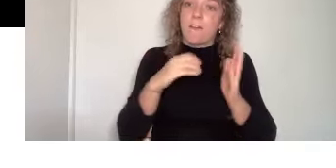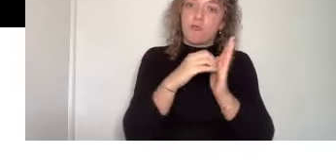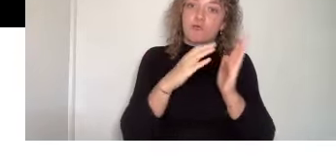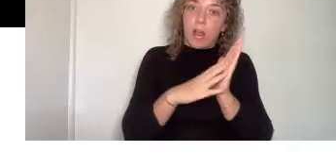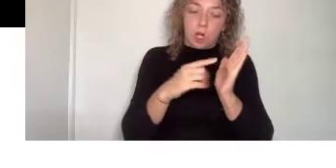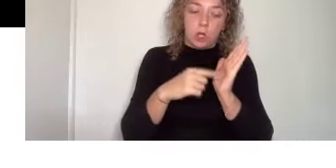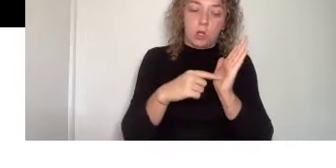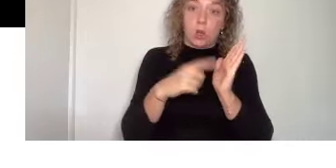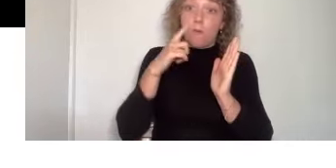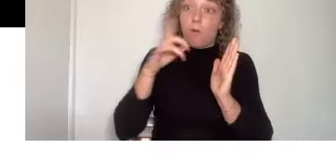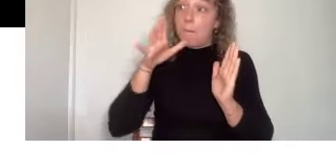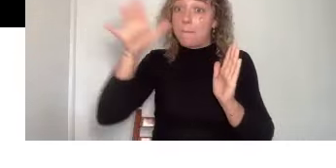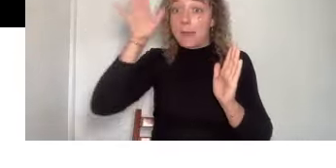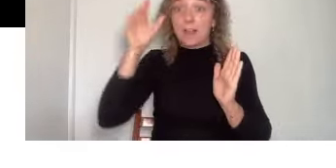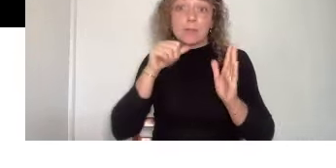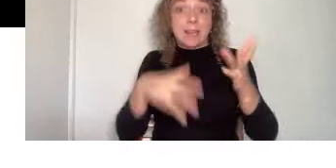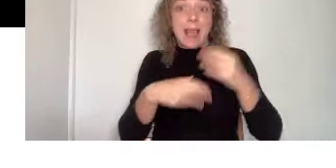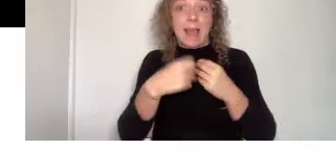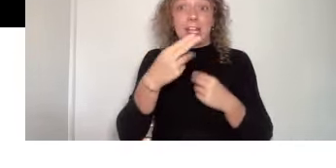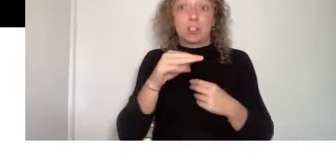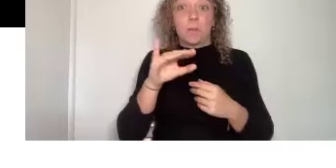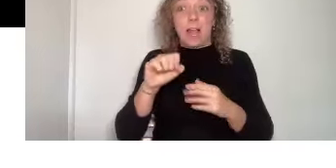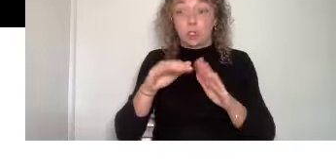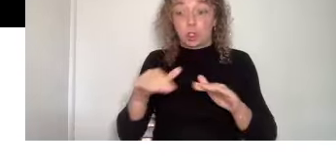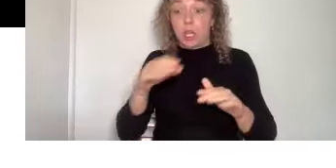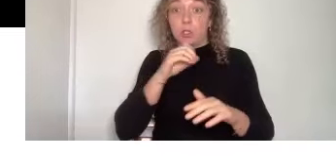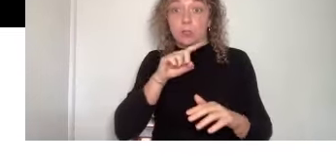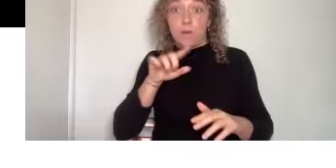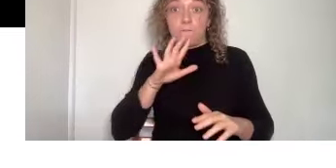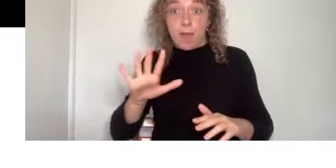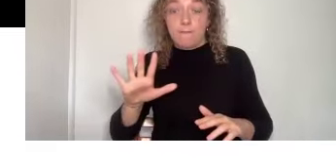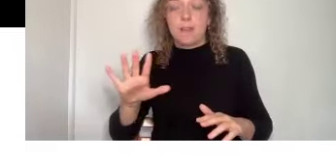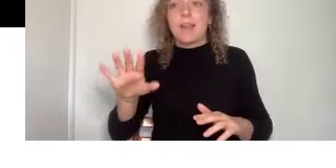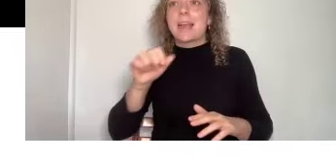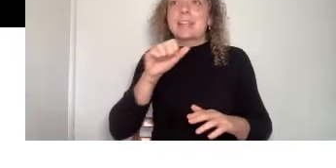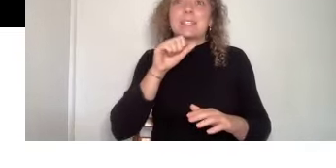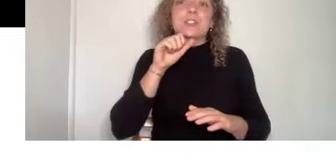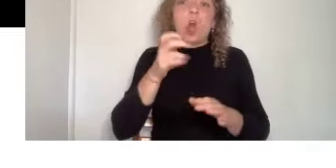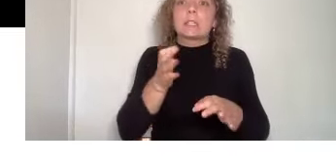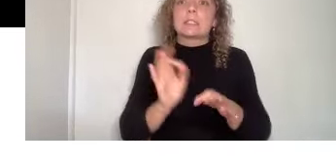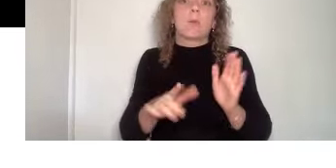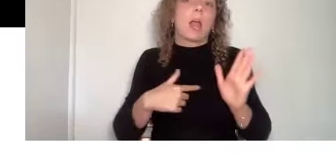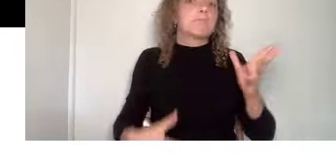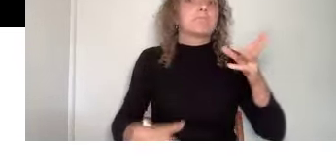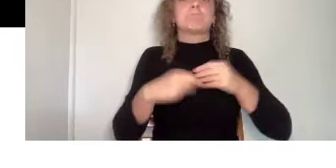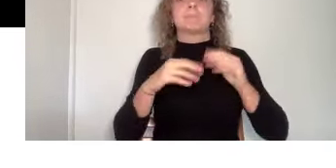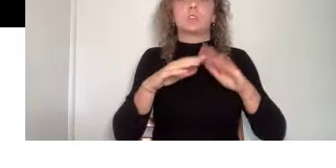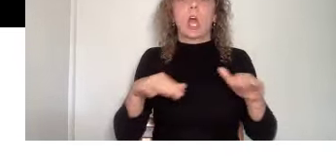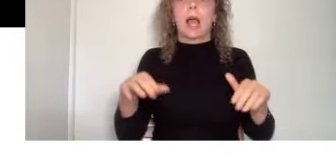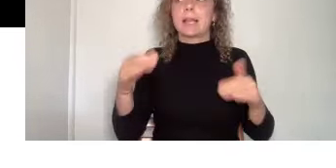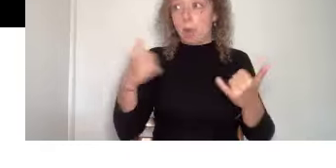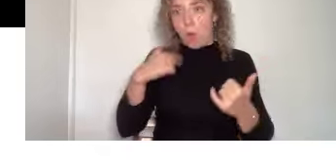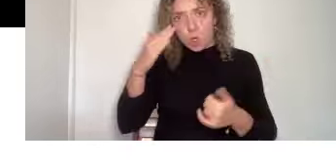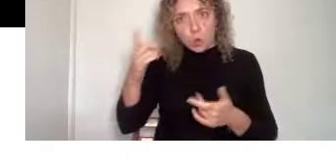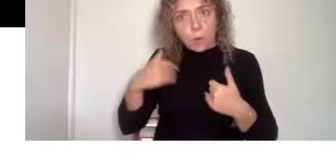parent and we didn't add in HMIS a child ages 0 to 5, it's not as simple as just adding that child now that you know they